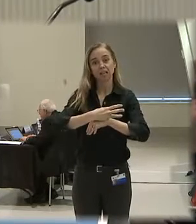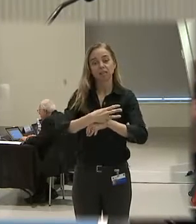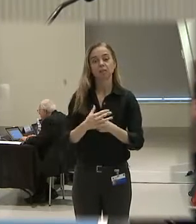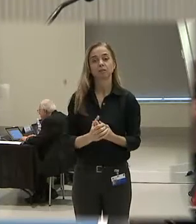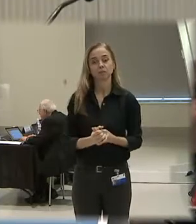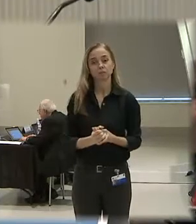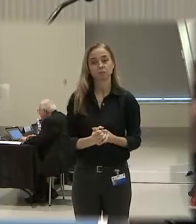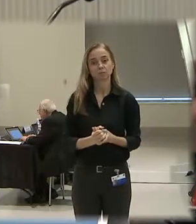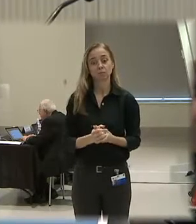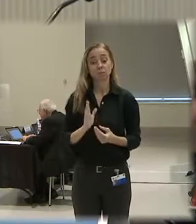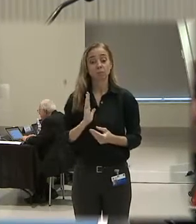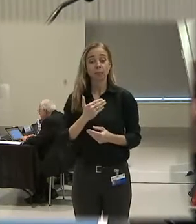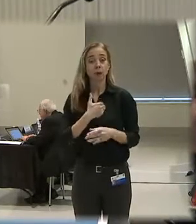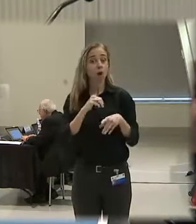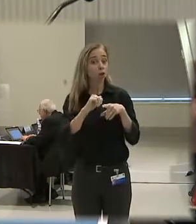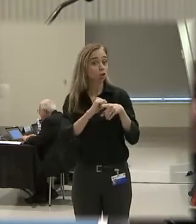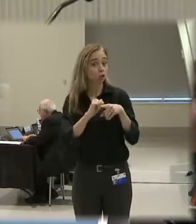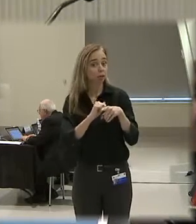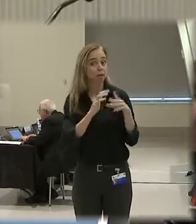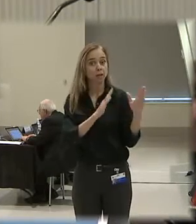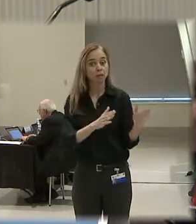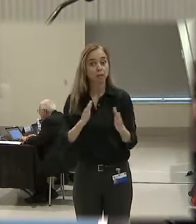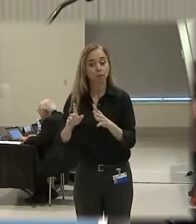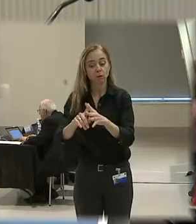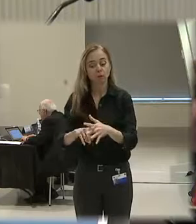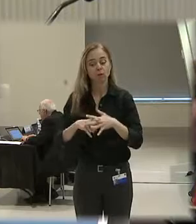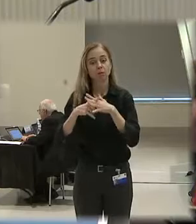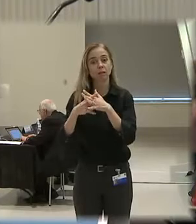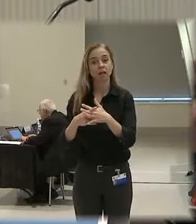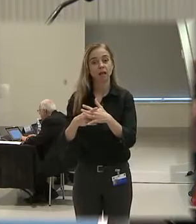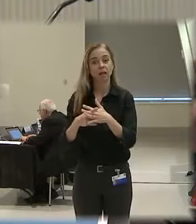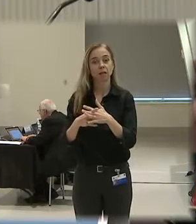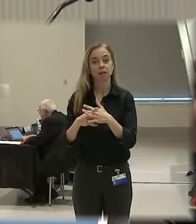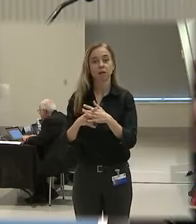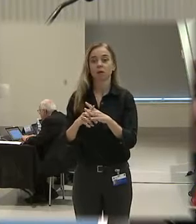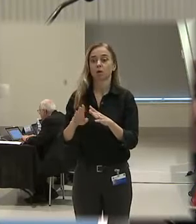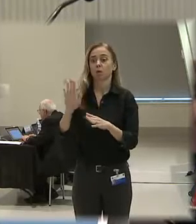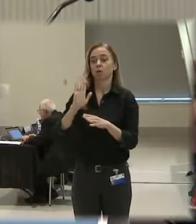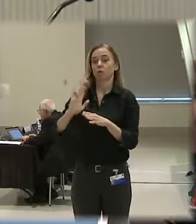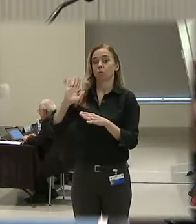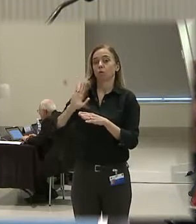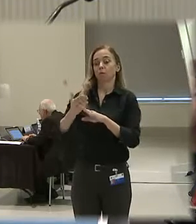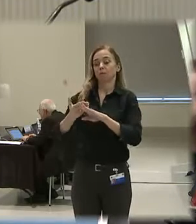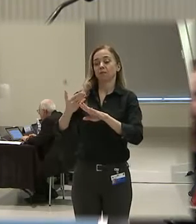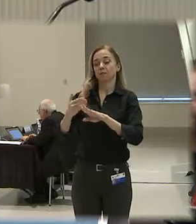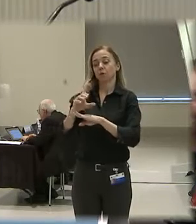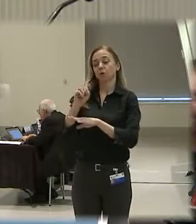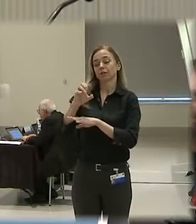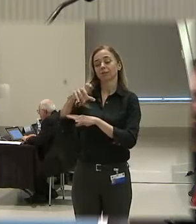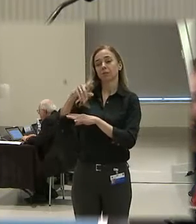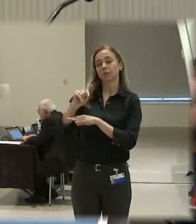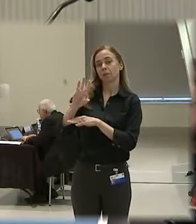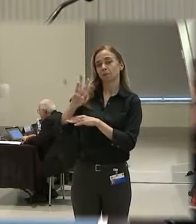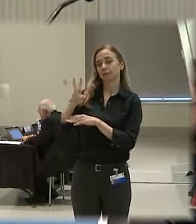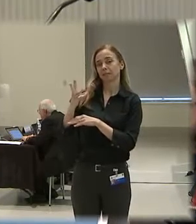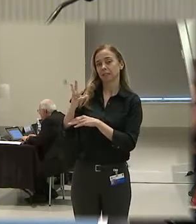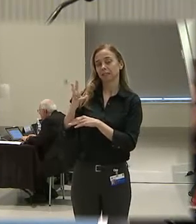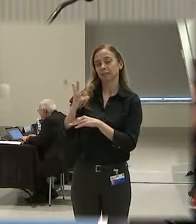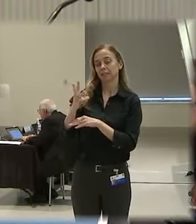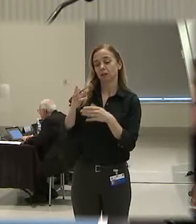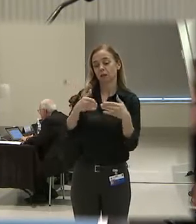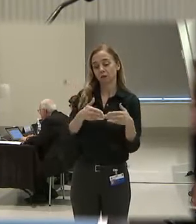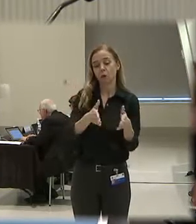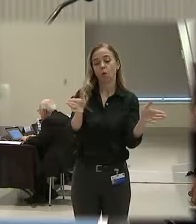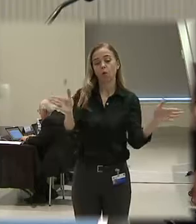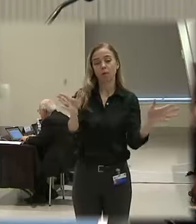However, our training and our preparation began way before that September 6th opening of the Democratic National